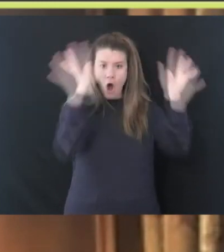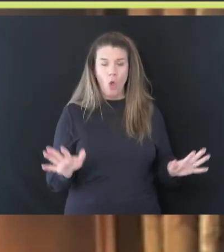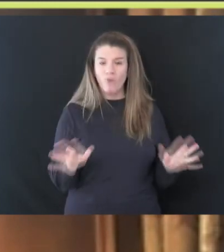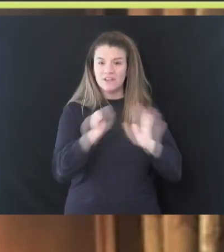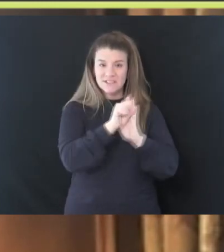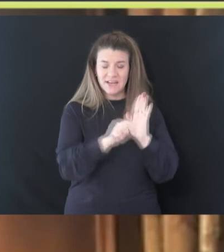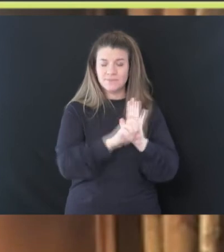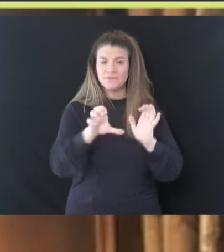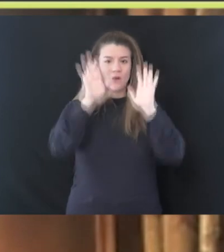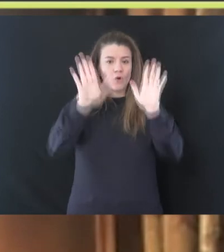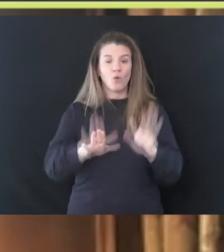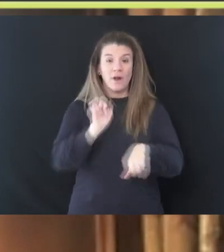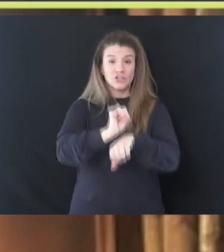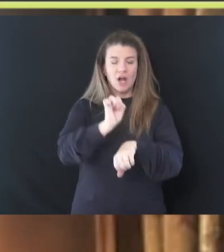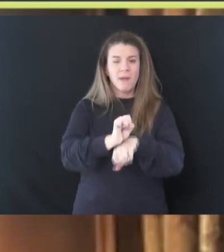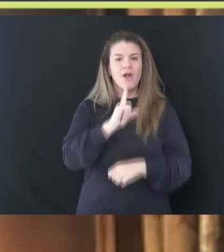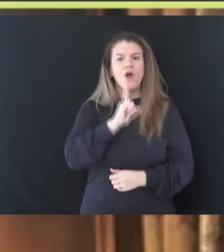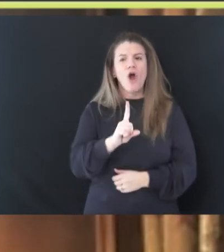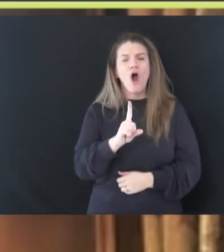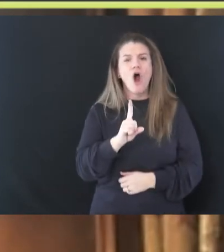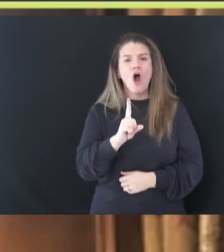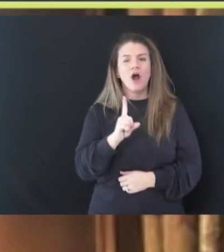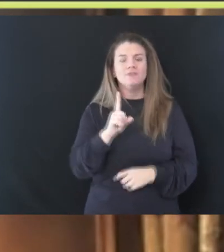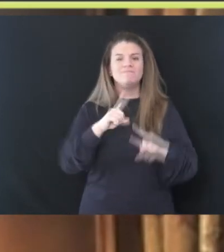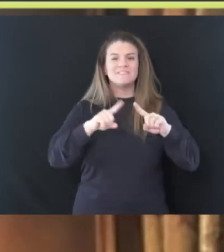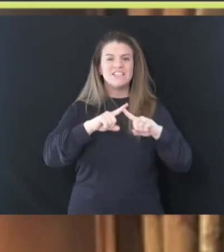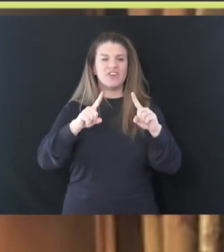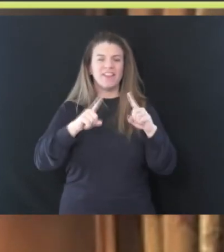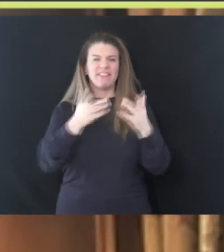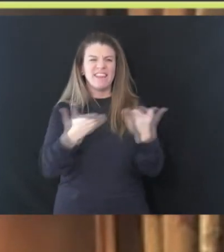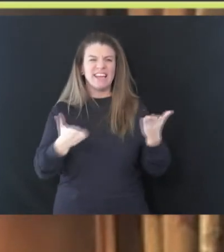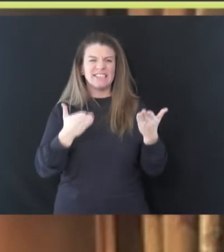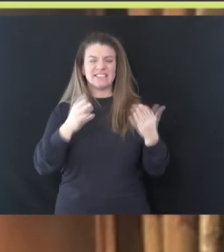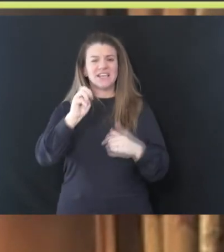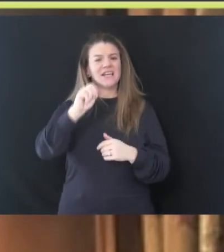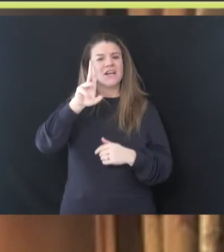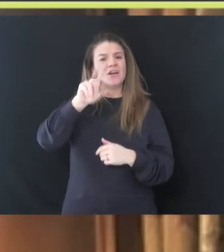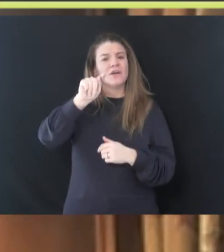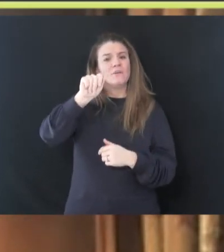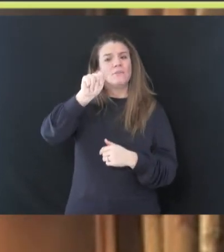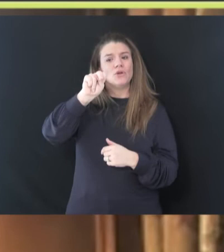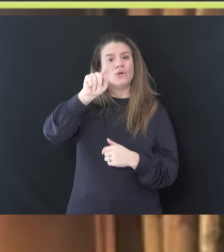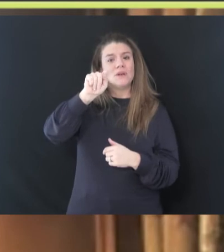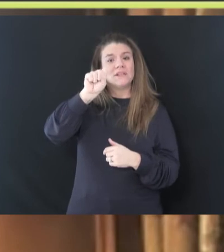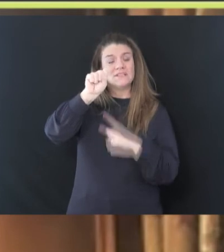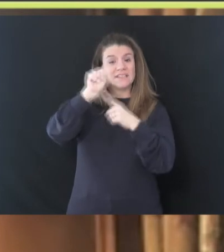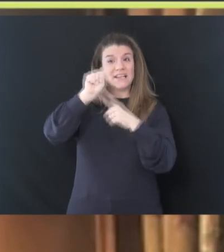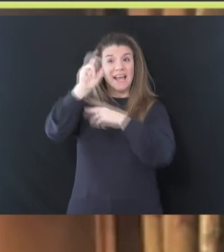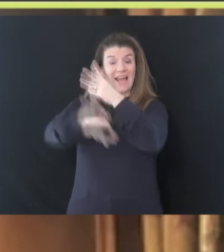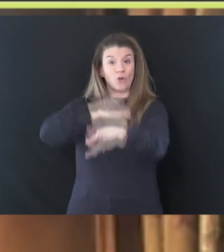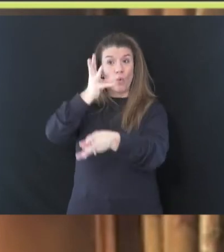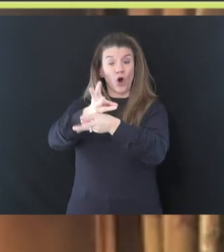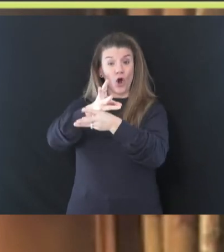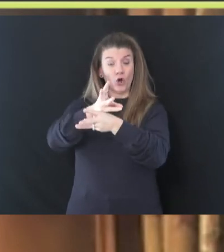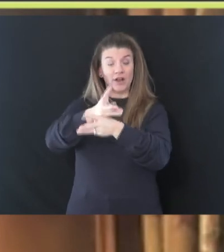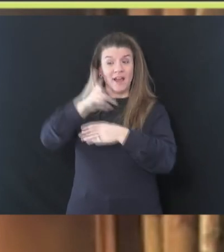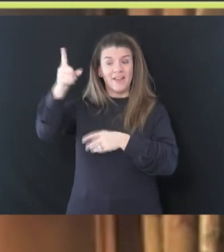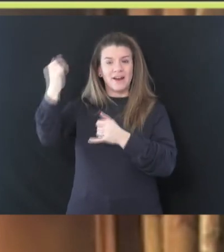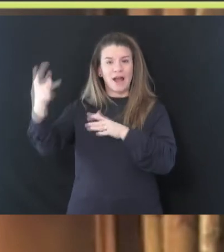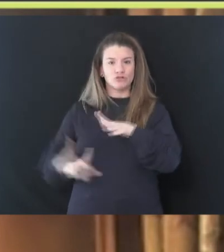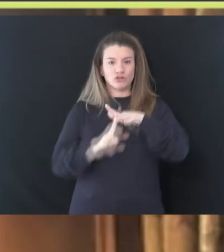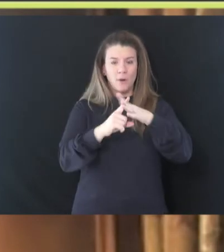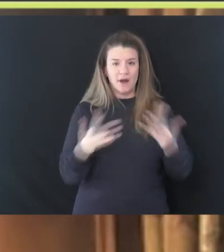job. There are mutants in the world that now are showing up in the United States. So the United Kingdom mutant